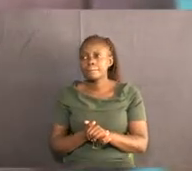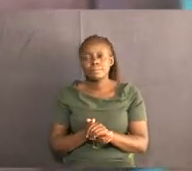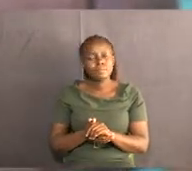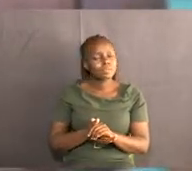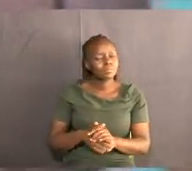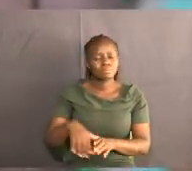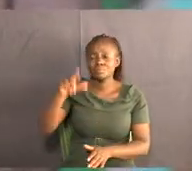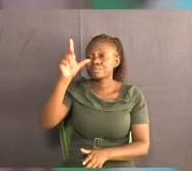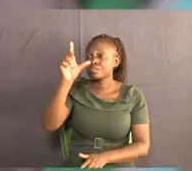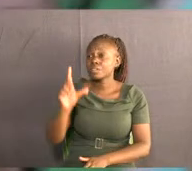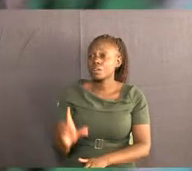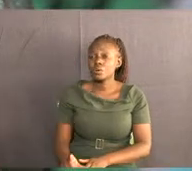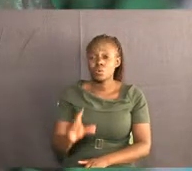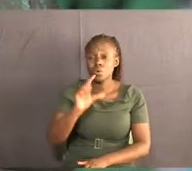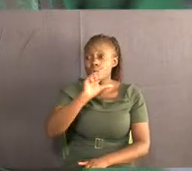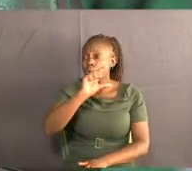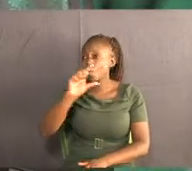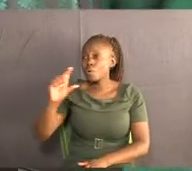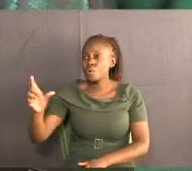msalaba,